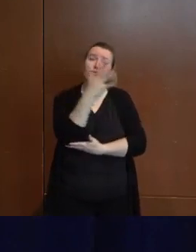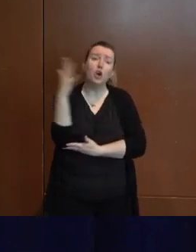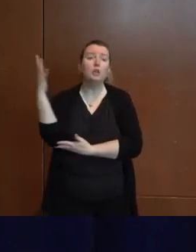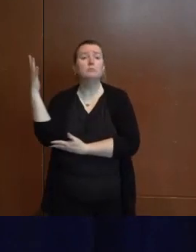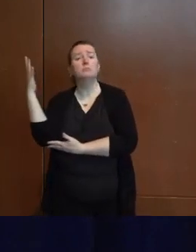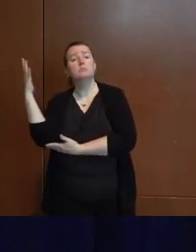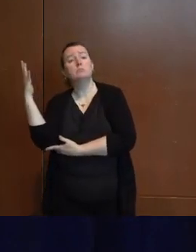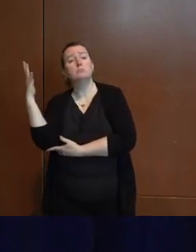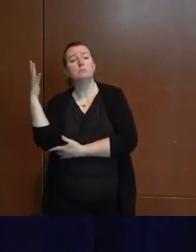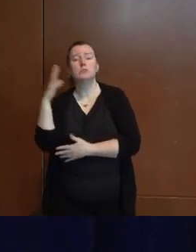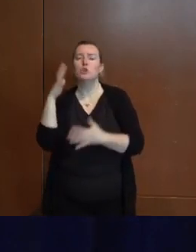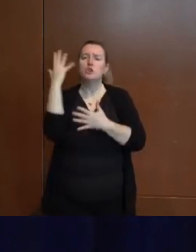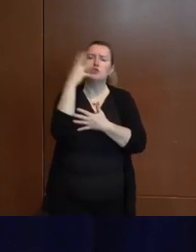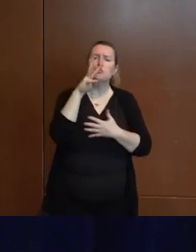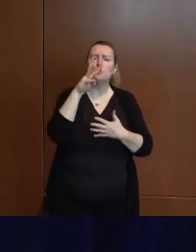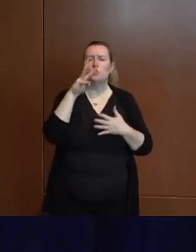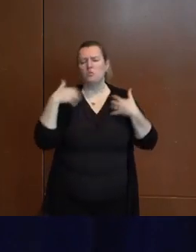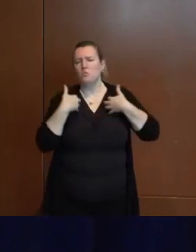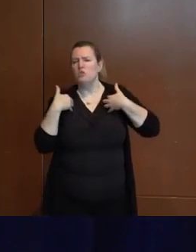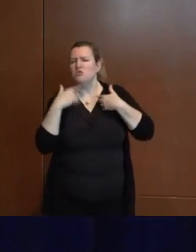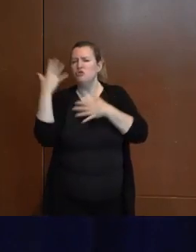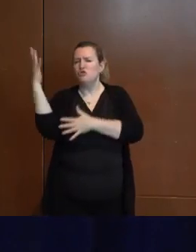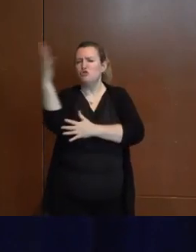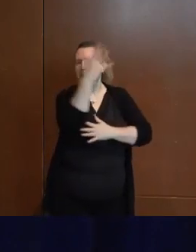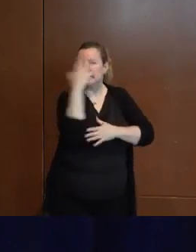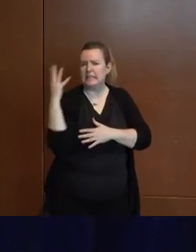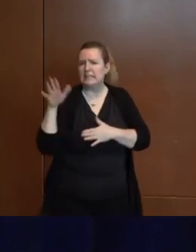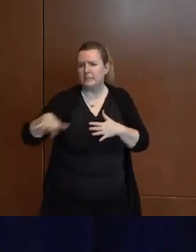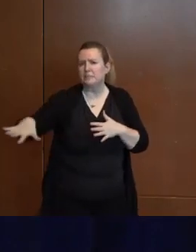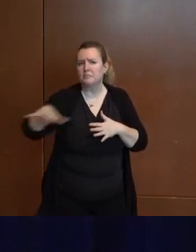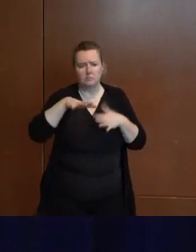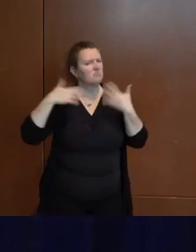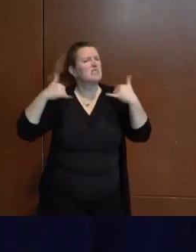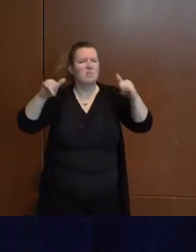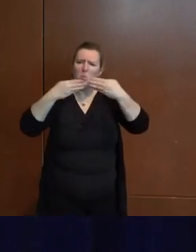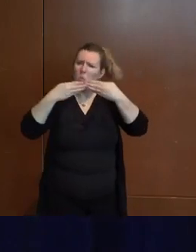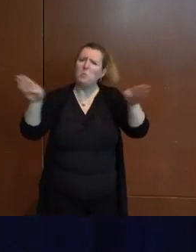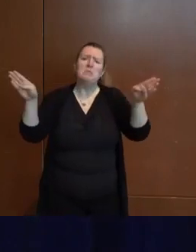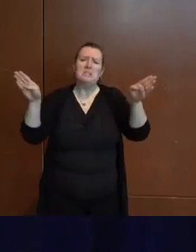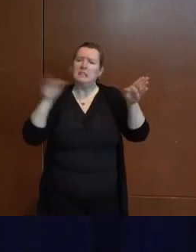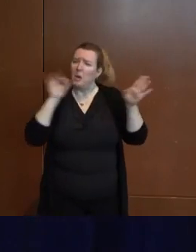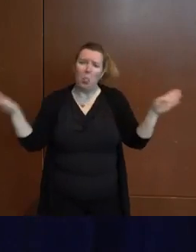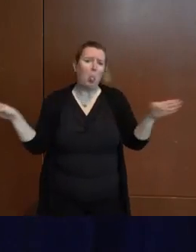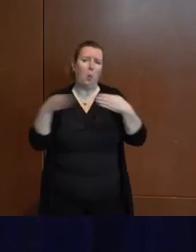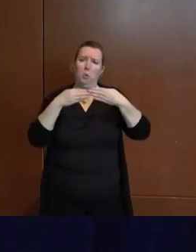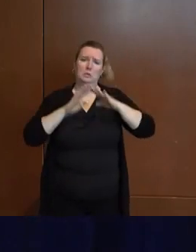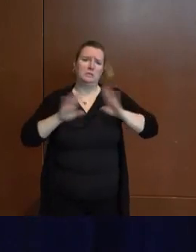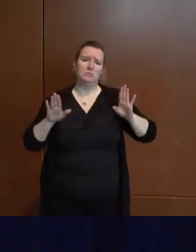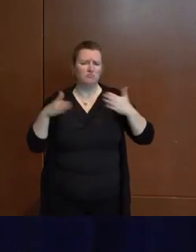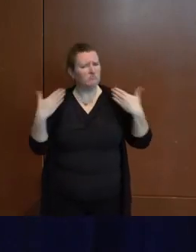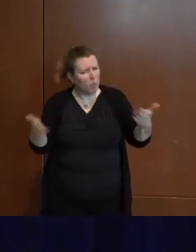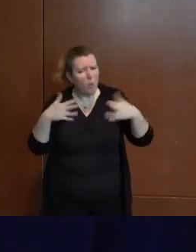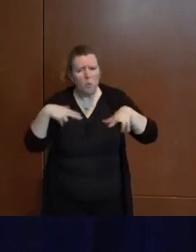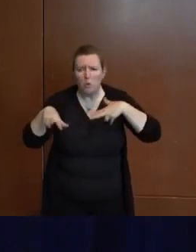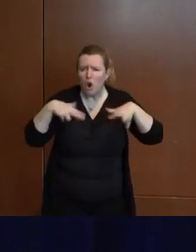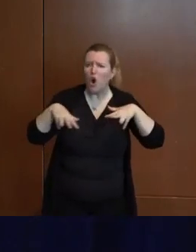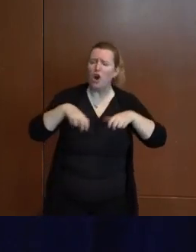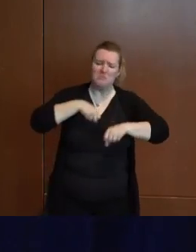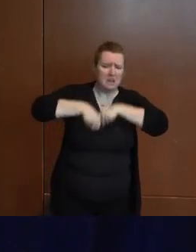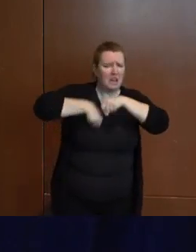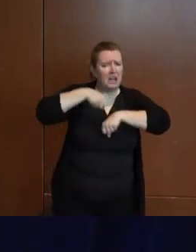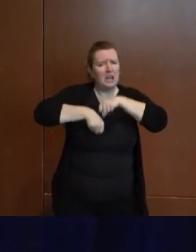passive recreational activities such as walking, biking, hiking, and fishing to let New Jersey residents get a little fresh